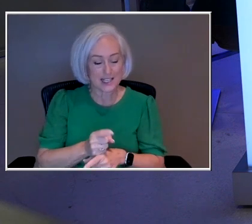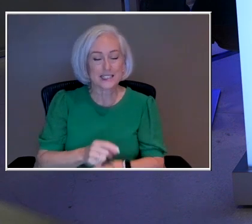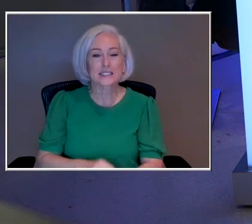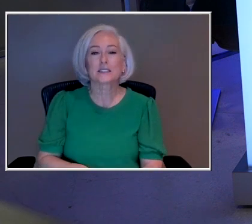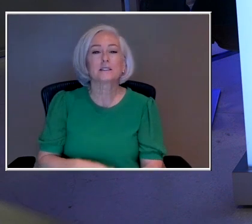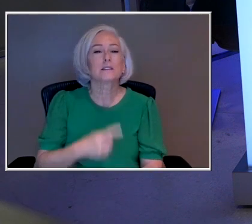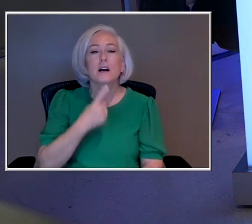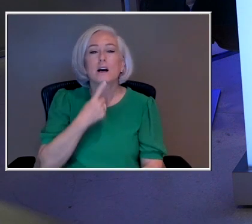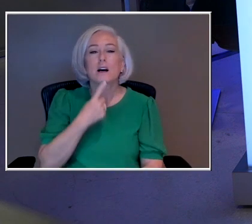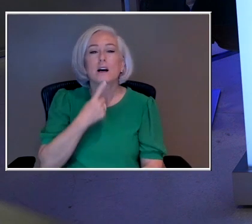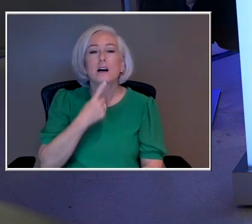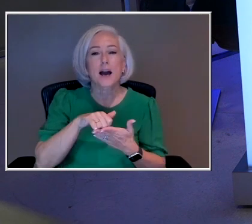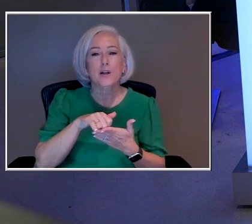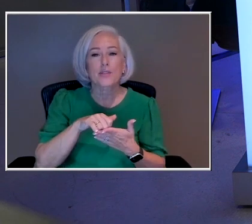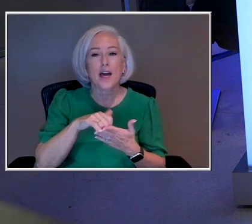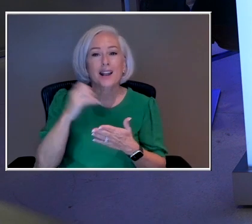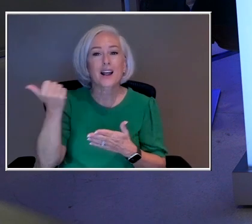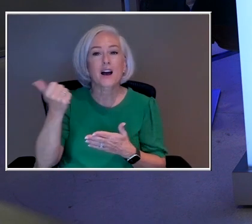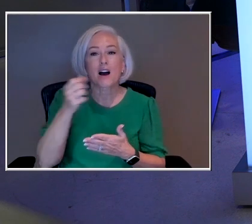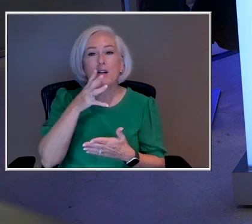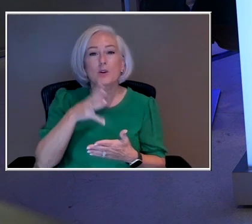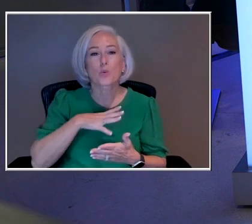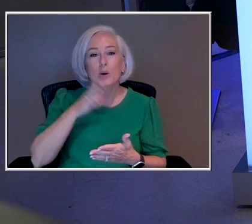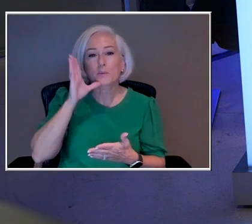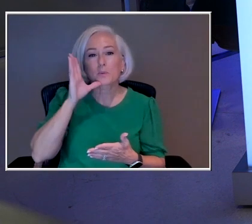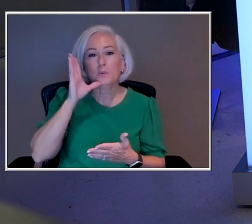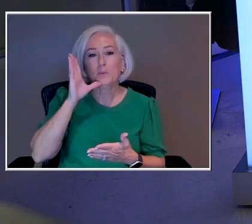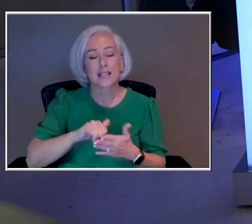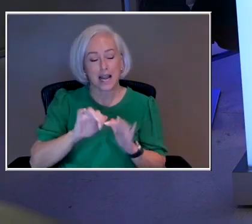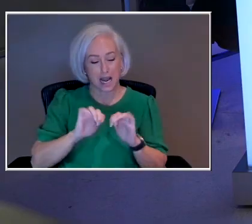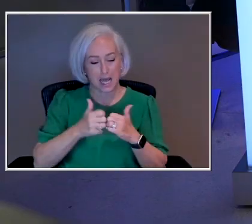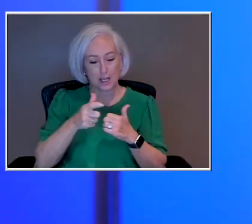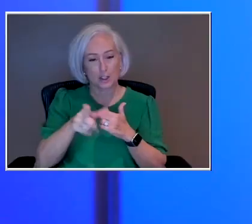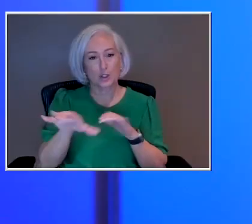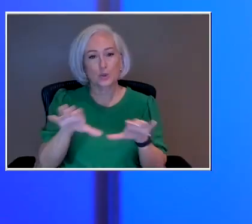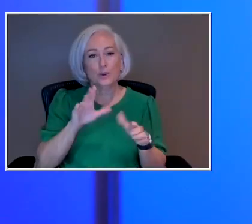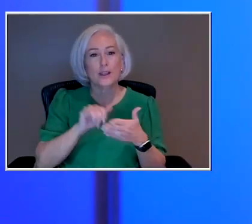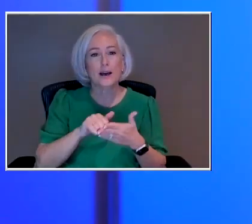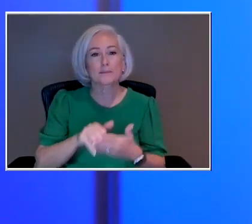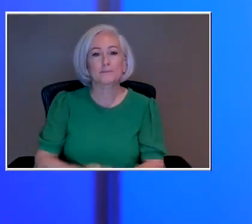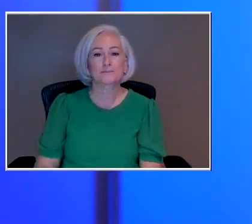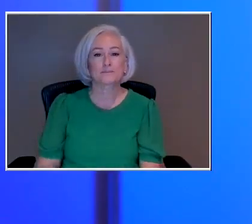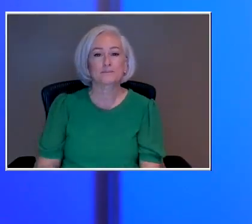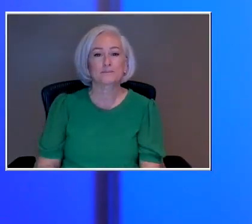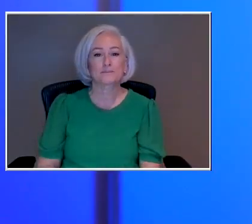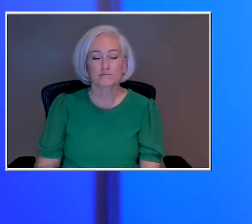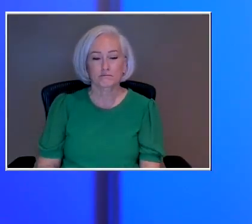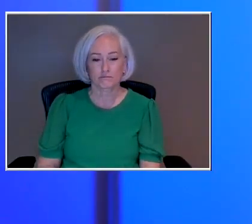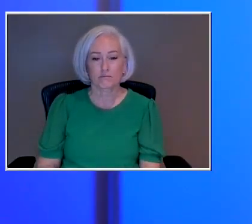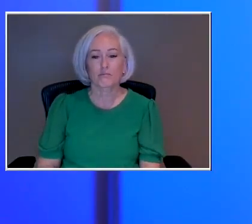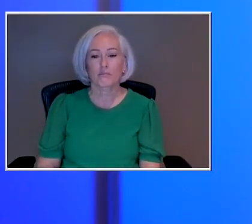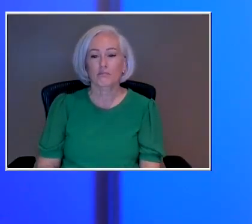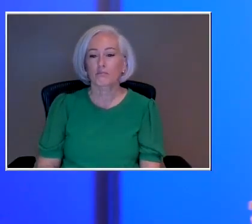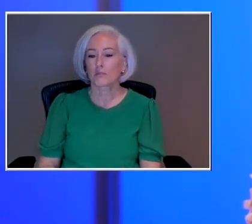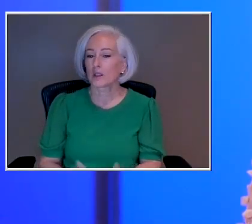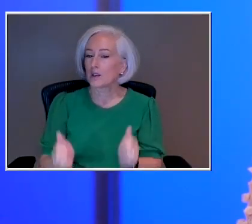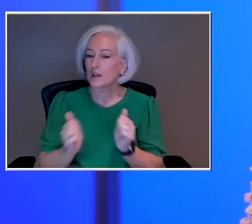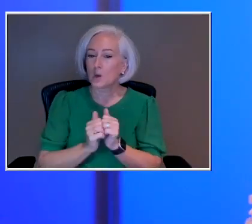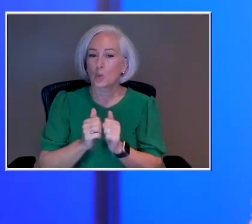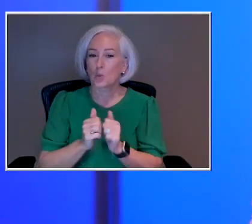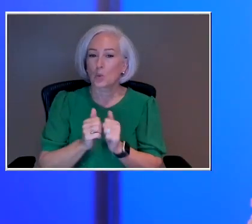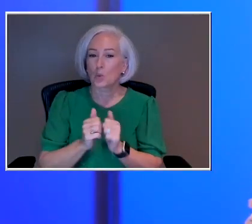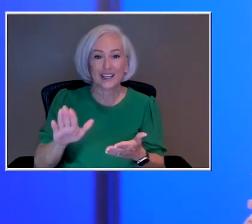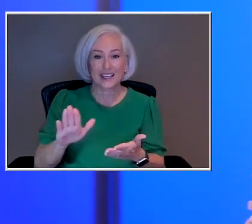there's other women who are going to experience that, and how did you get through that part? Well, I think with anything, if your doctor is